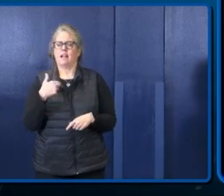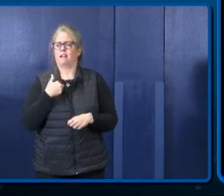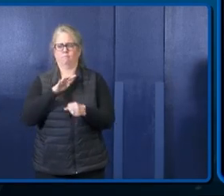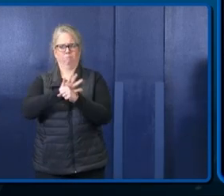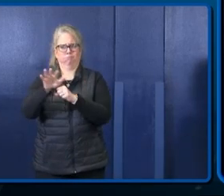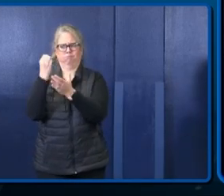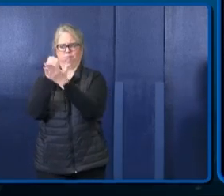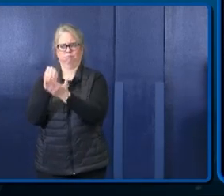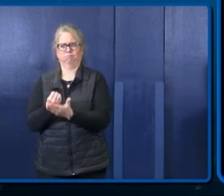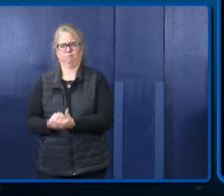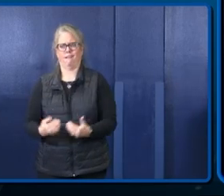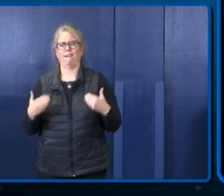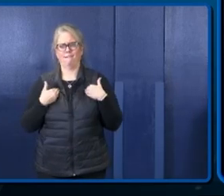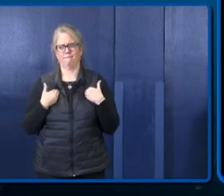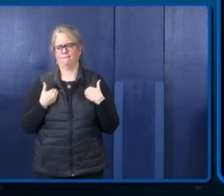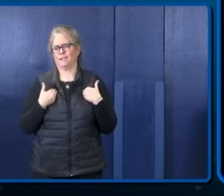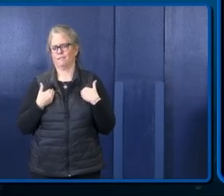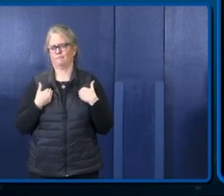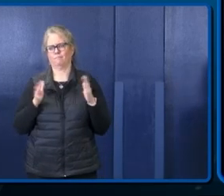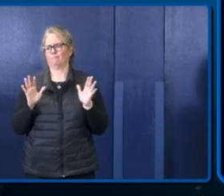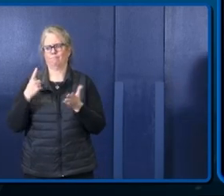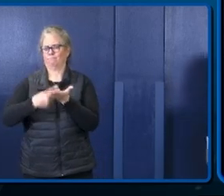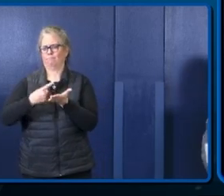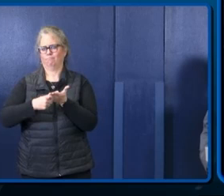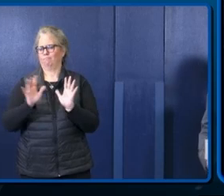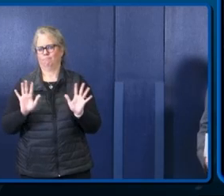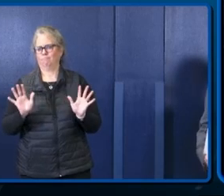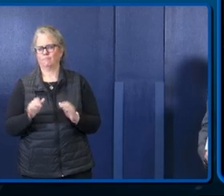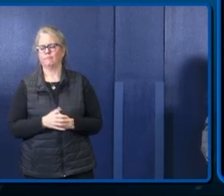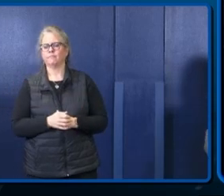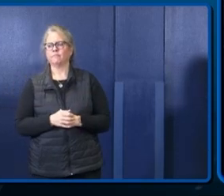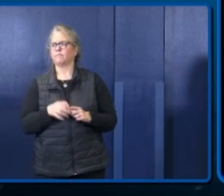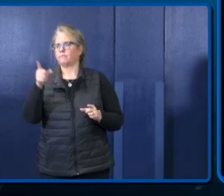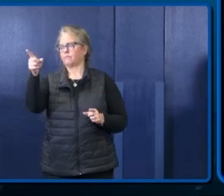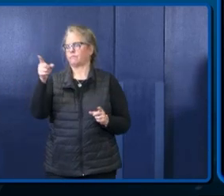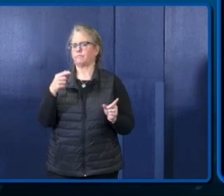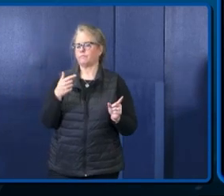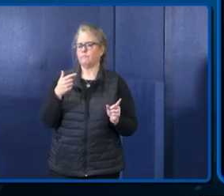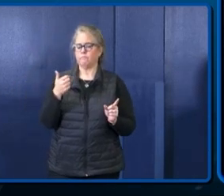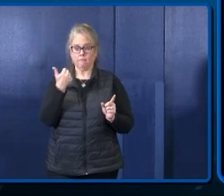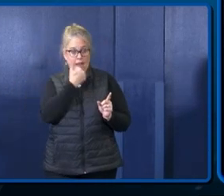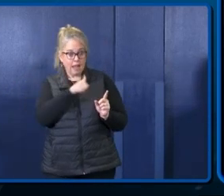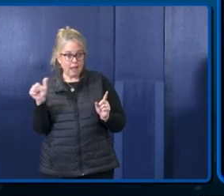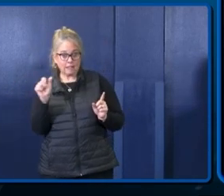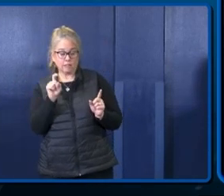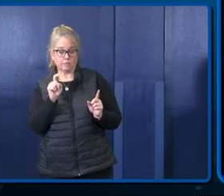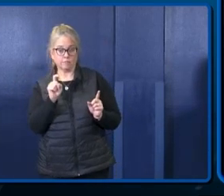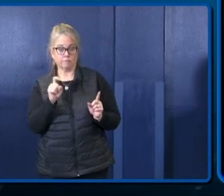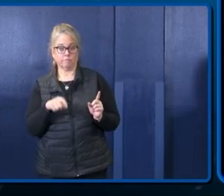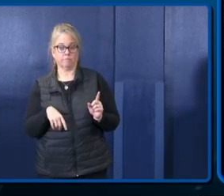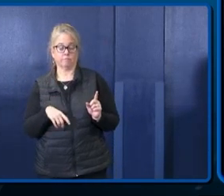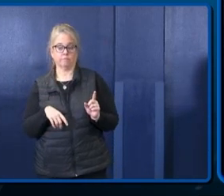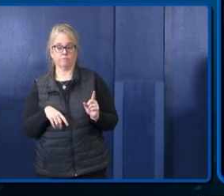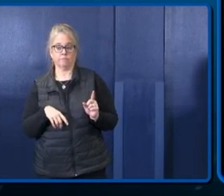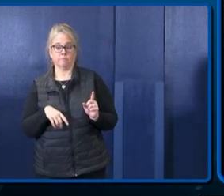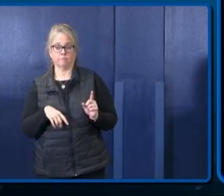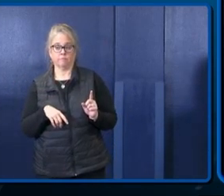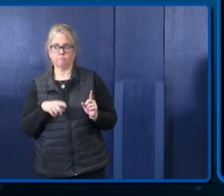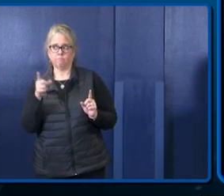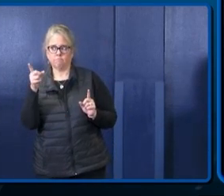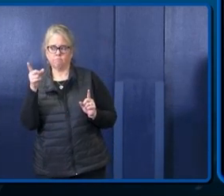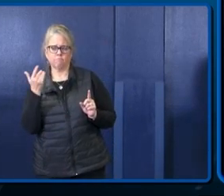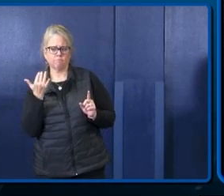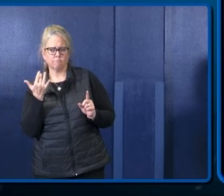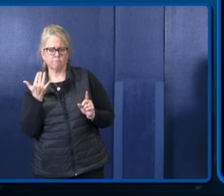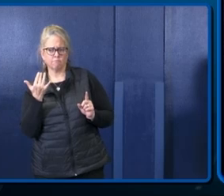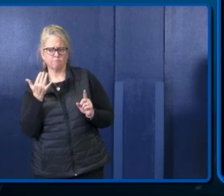I'm going to leave it at that. Yeah, Alan, can you provide any insight into some of the motions from the defense, I believe a list of 11, pertaining to the unsealing